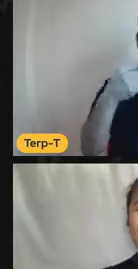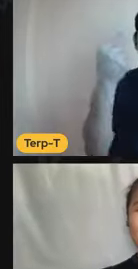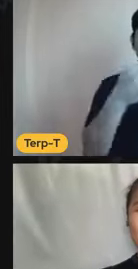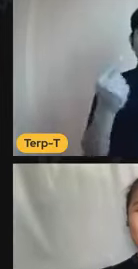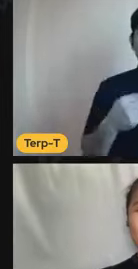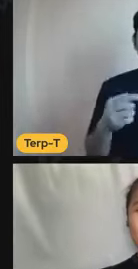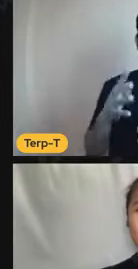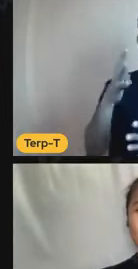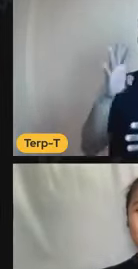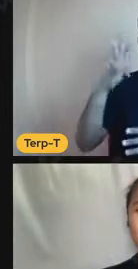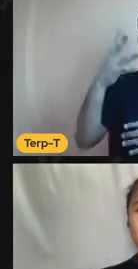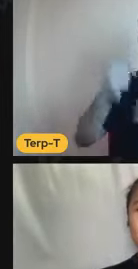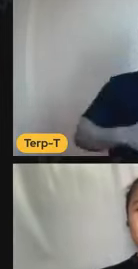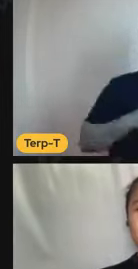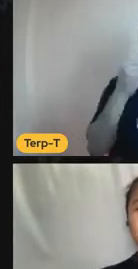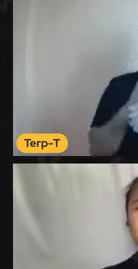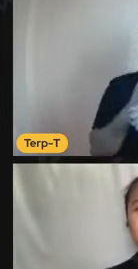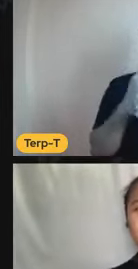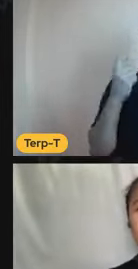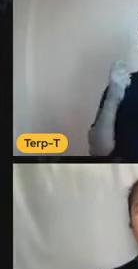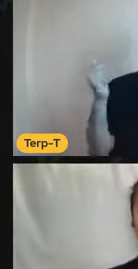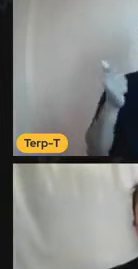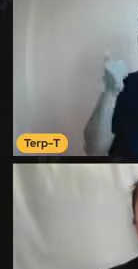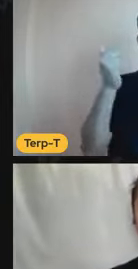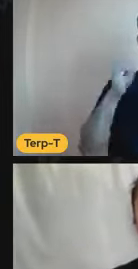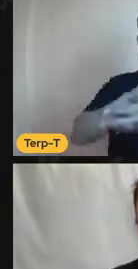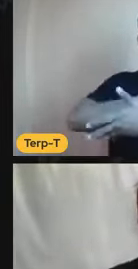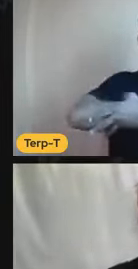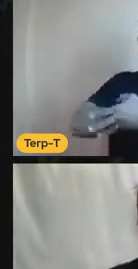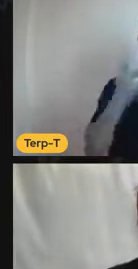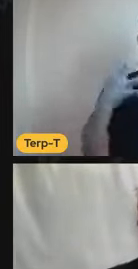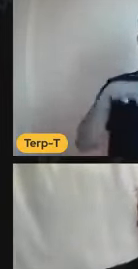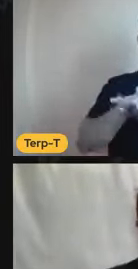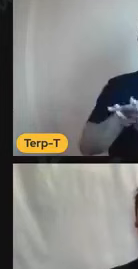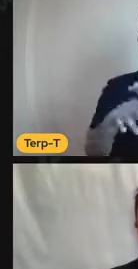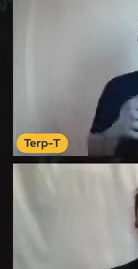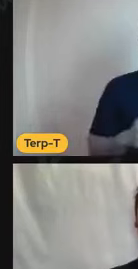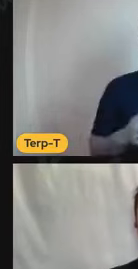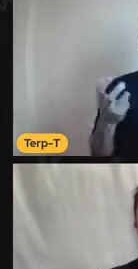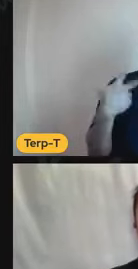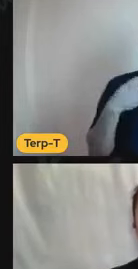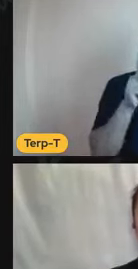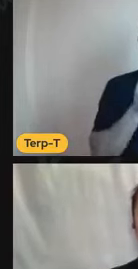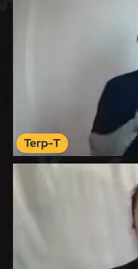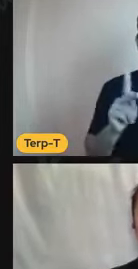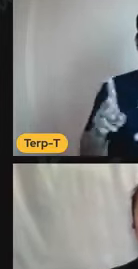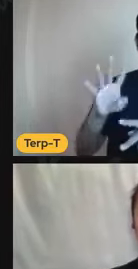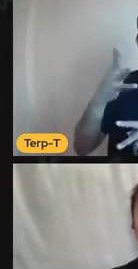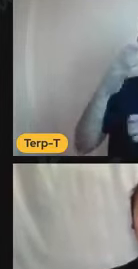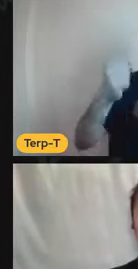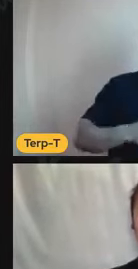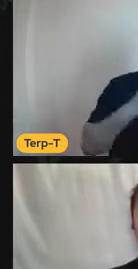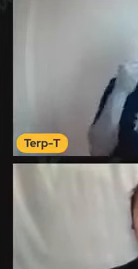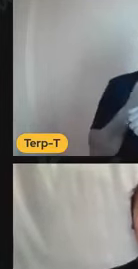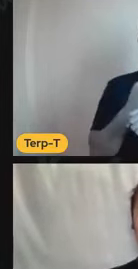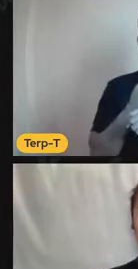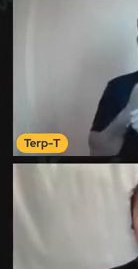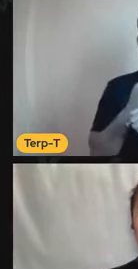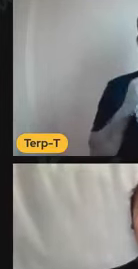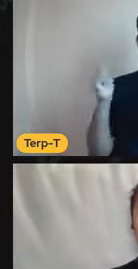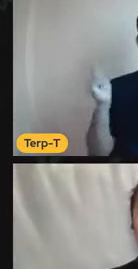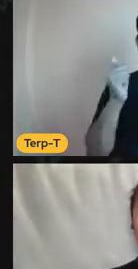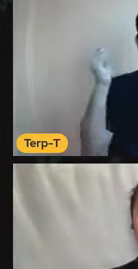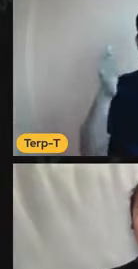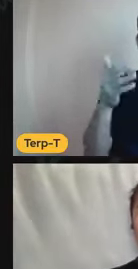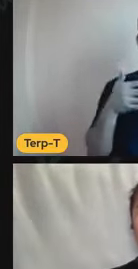4th year anniversary of Hands in Inclusion. Aside from their preparation for the 4th year anniversary, they are